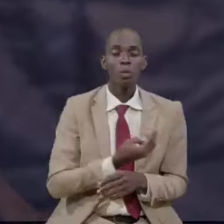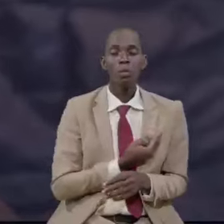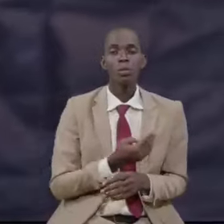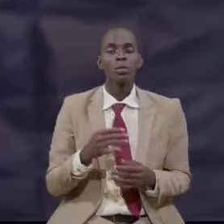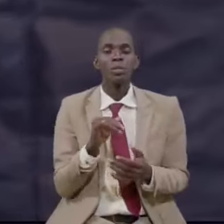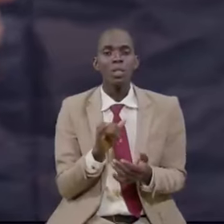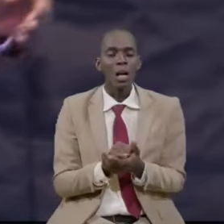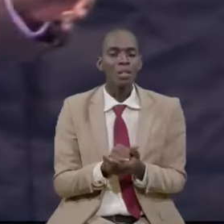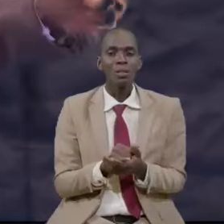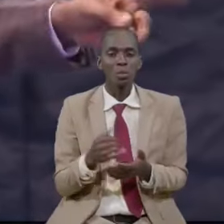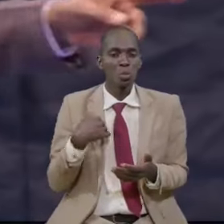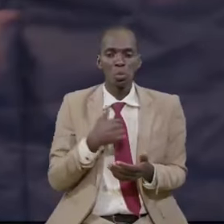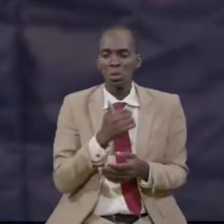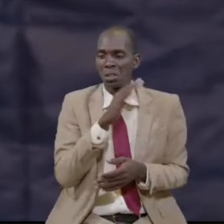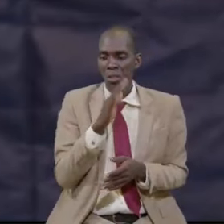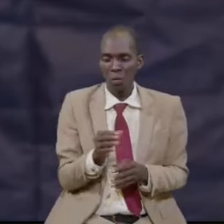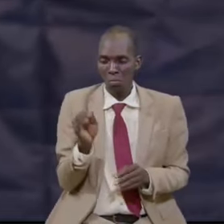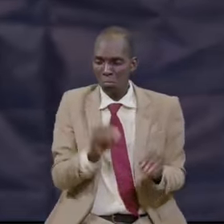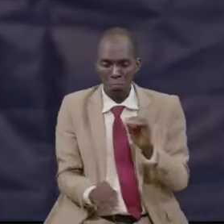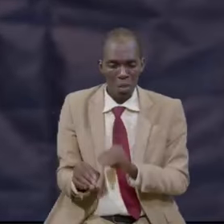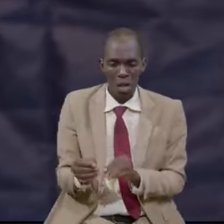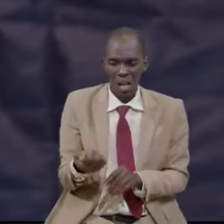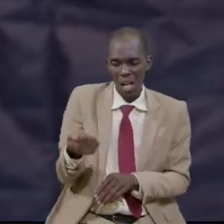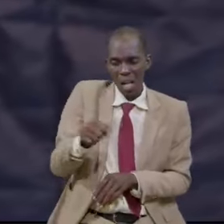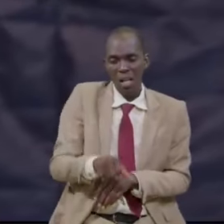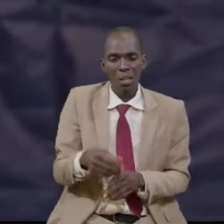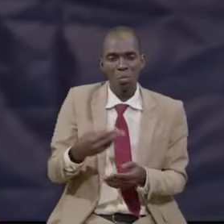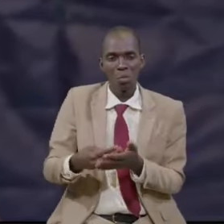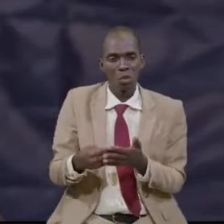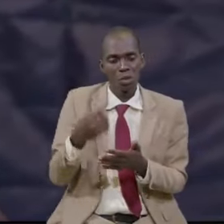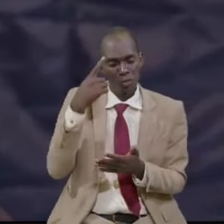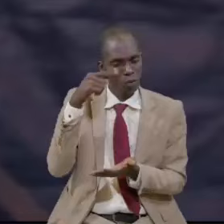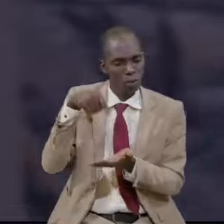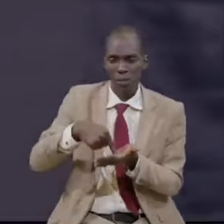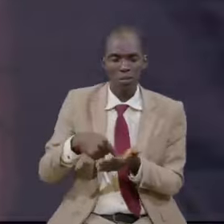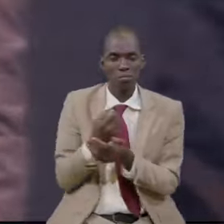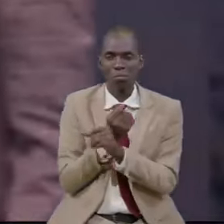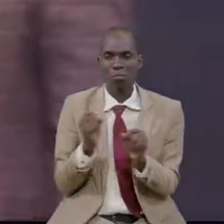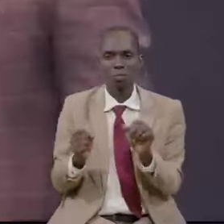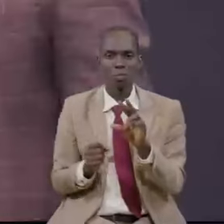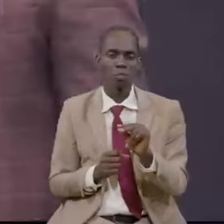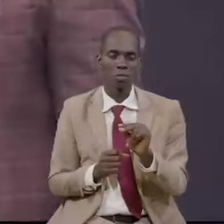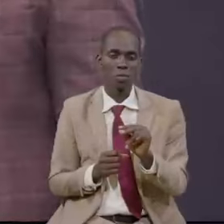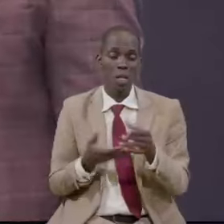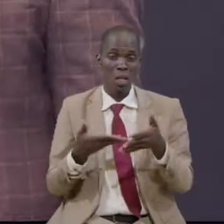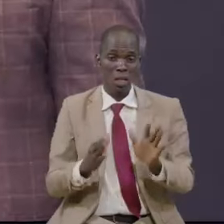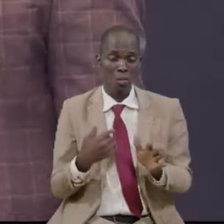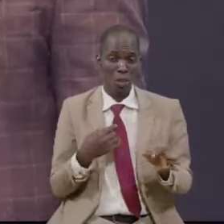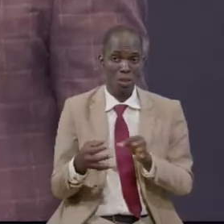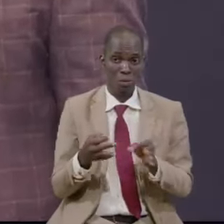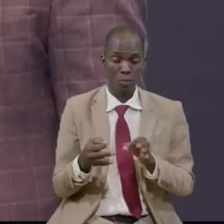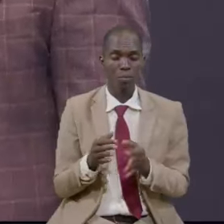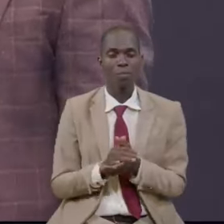amount to pay for. I say it this way. He paid the